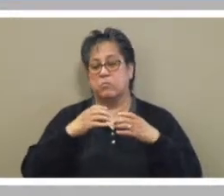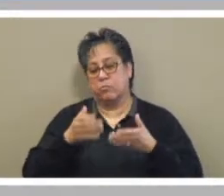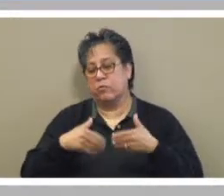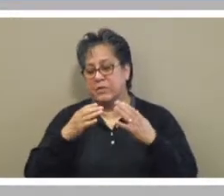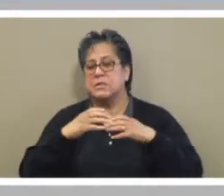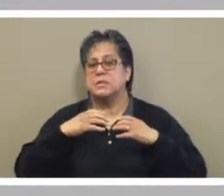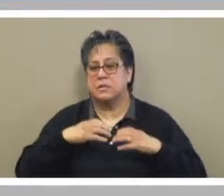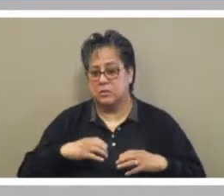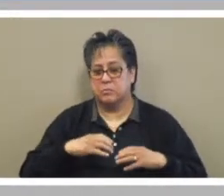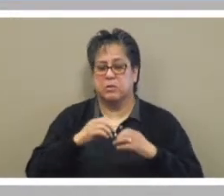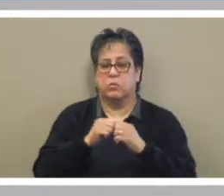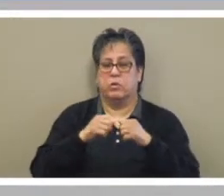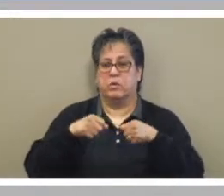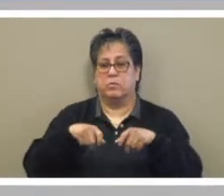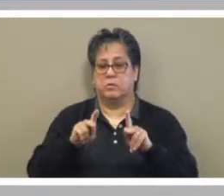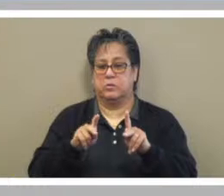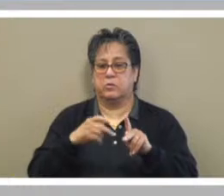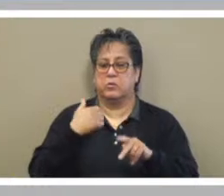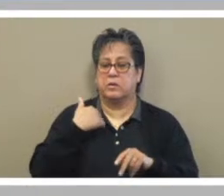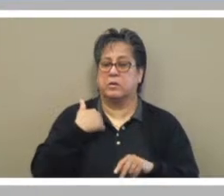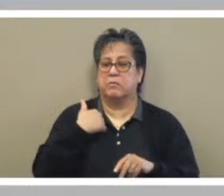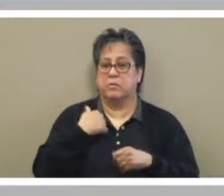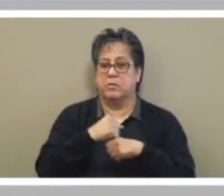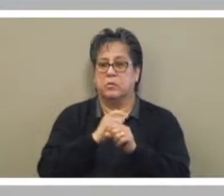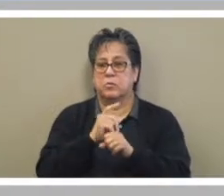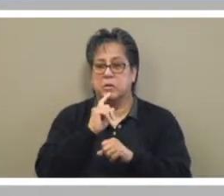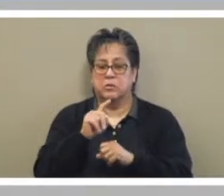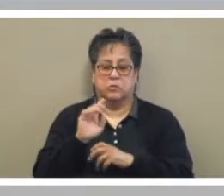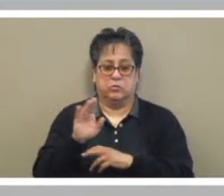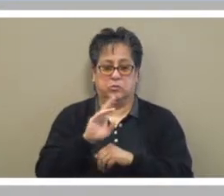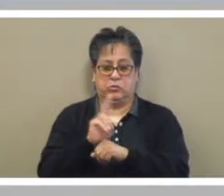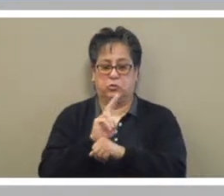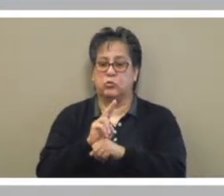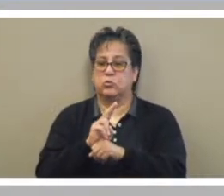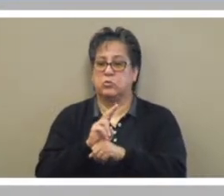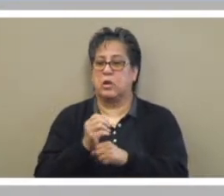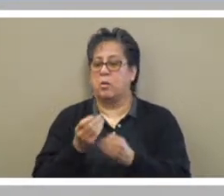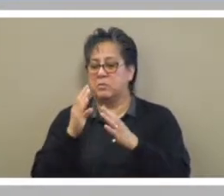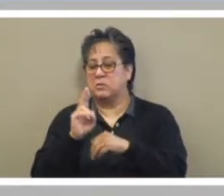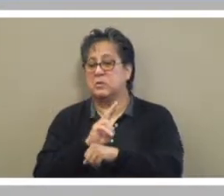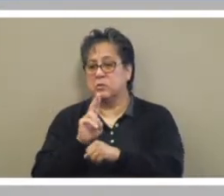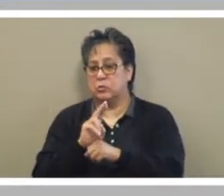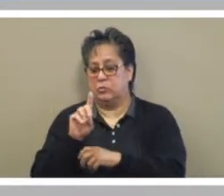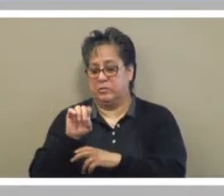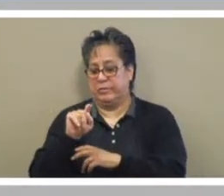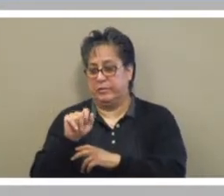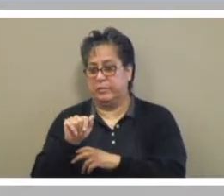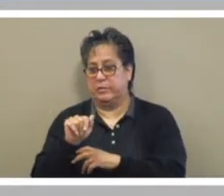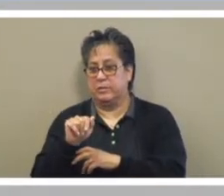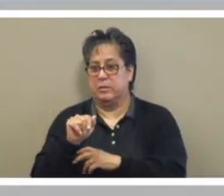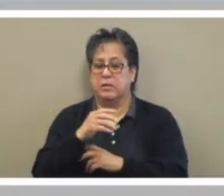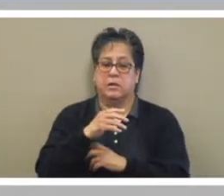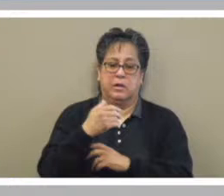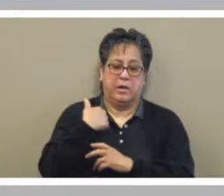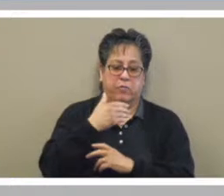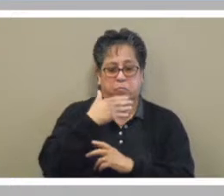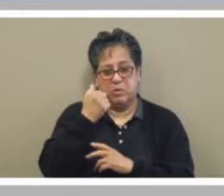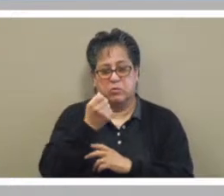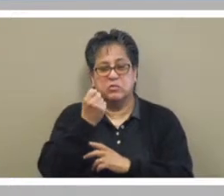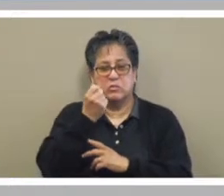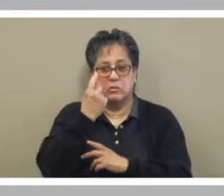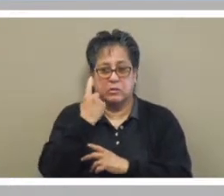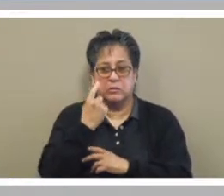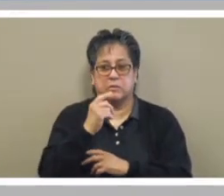the opportunity to have to visualize their consumption data, and with that information to have better